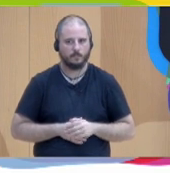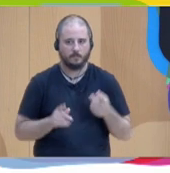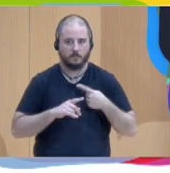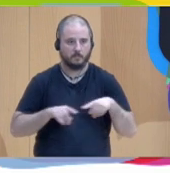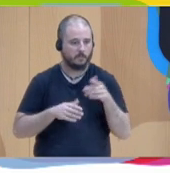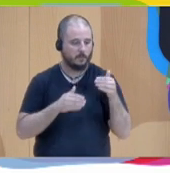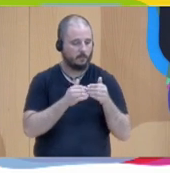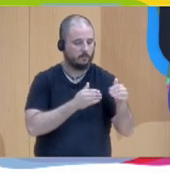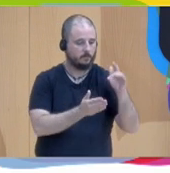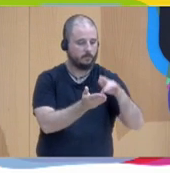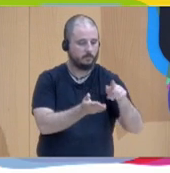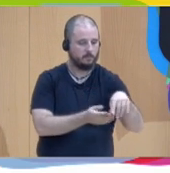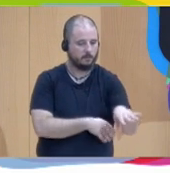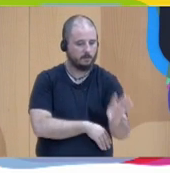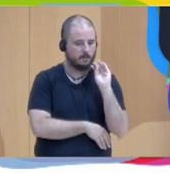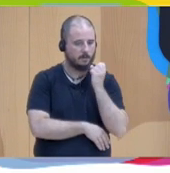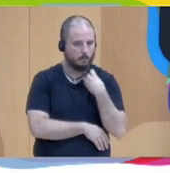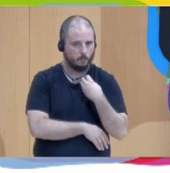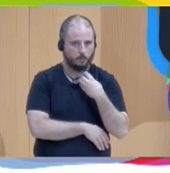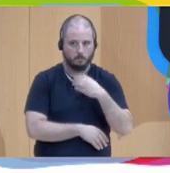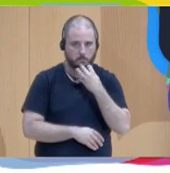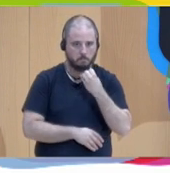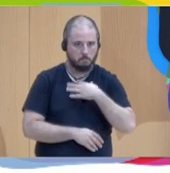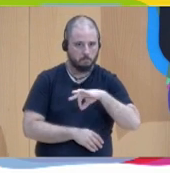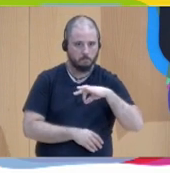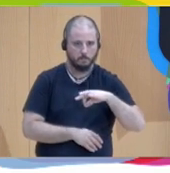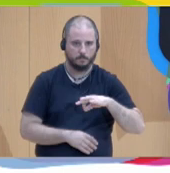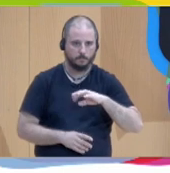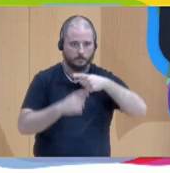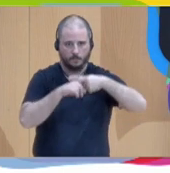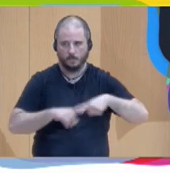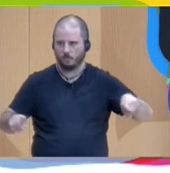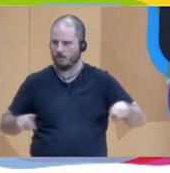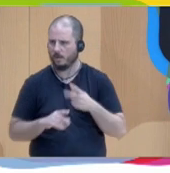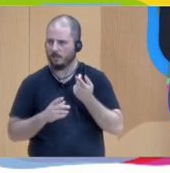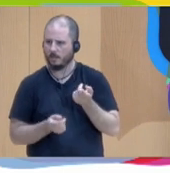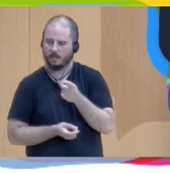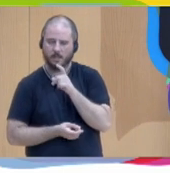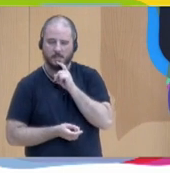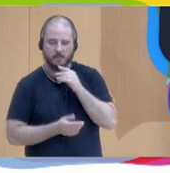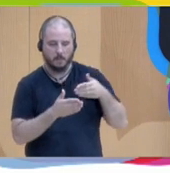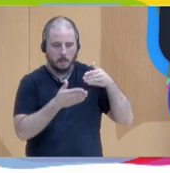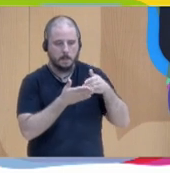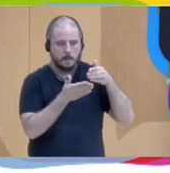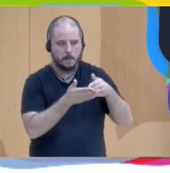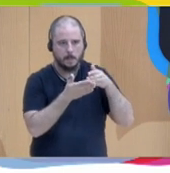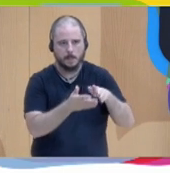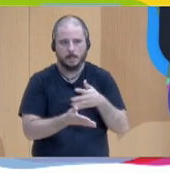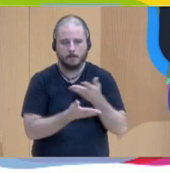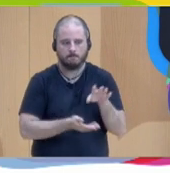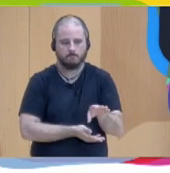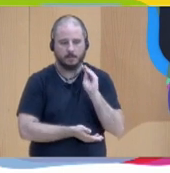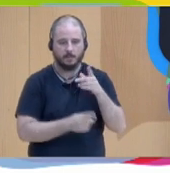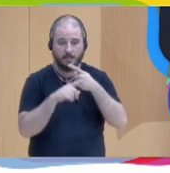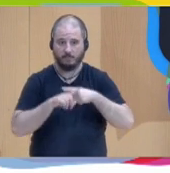could be different than we have done. And that is one thing, but it's a little bit different than you asked. What we have done in Finland?